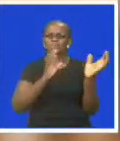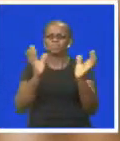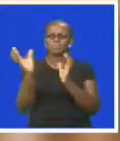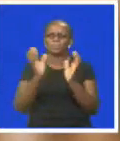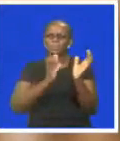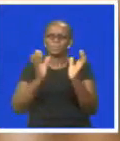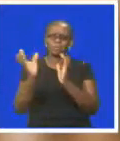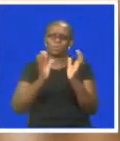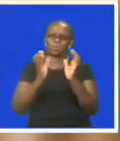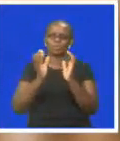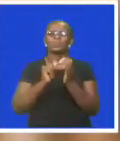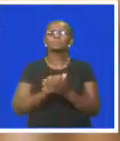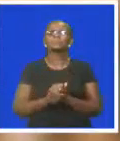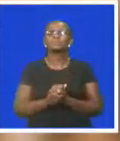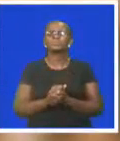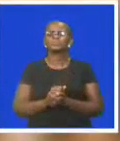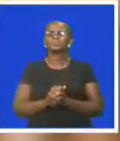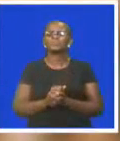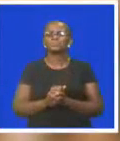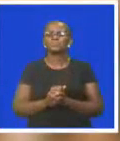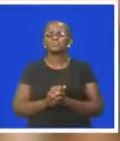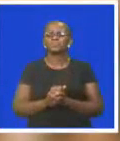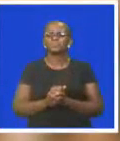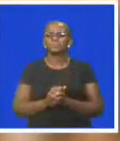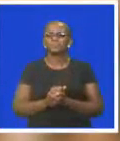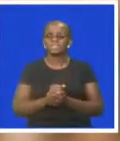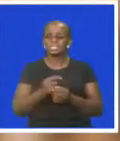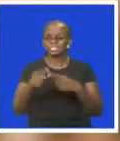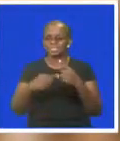and it is a circle. Let us move on to this